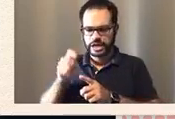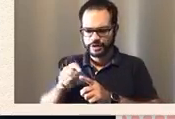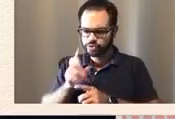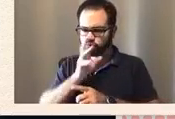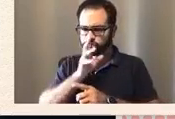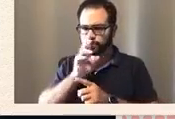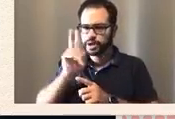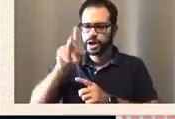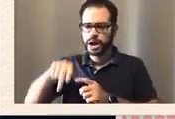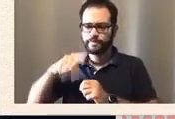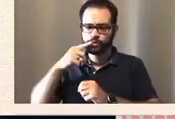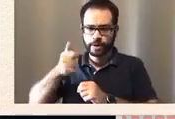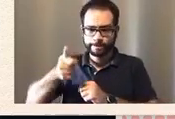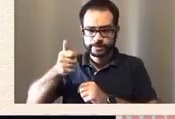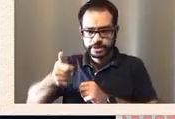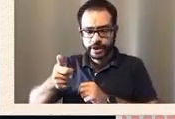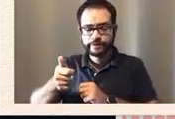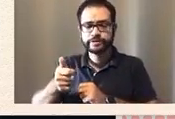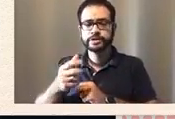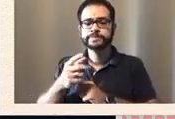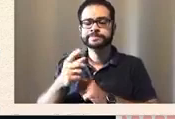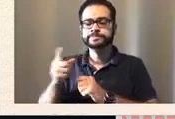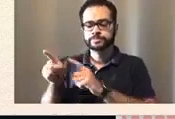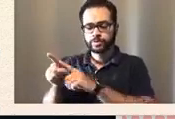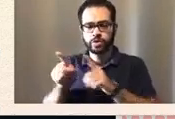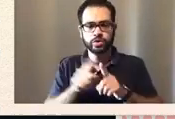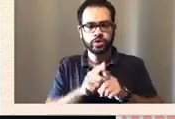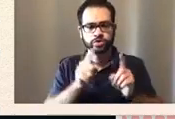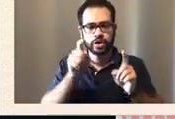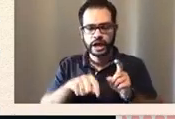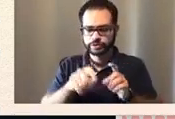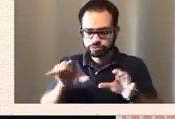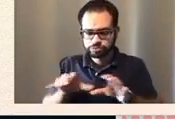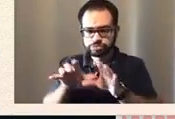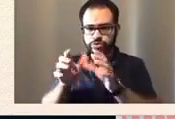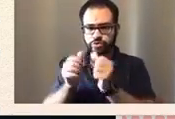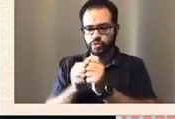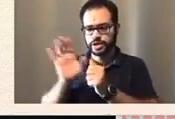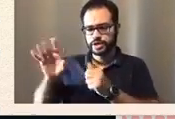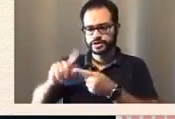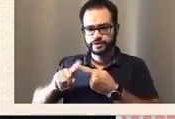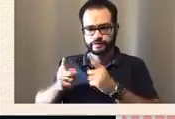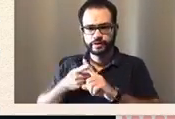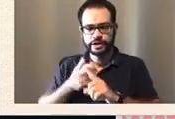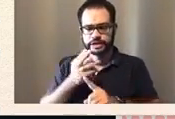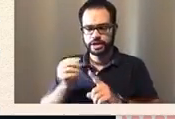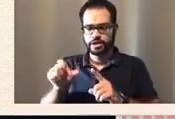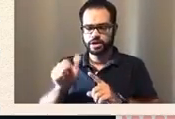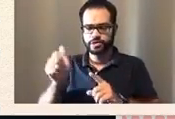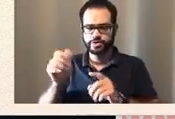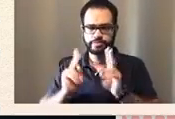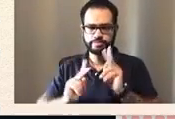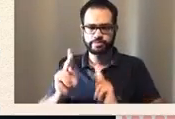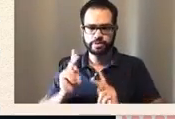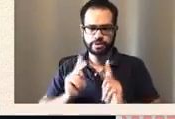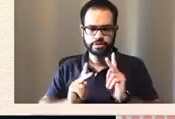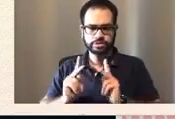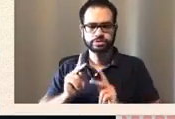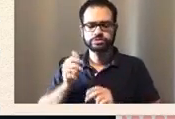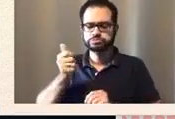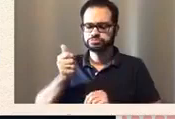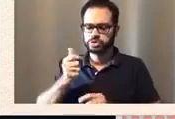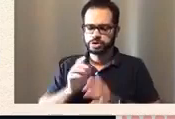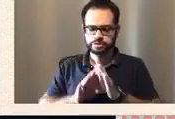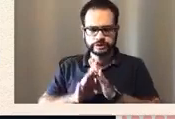wizard, he has to complete that quest with the help of his friends and others. And in doing so, he develops compassion for